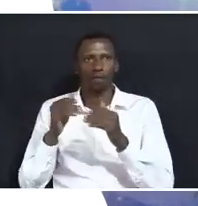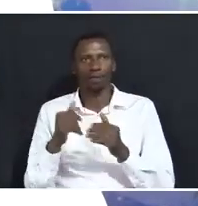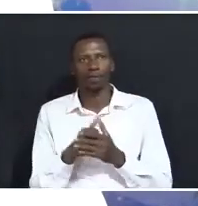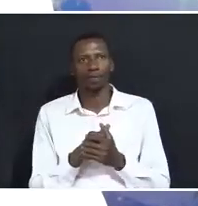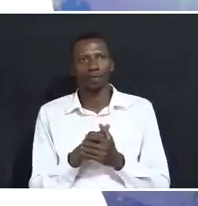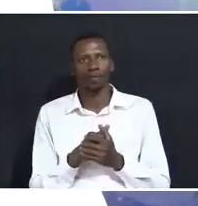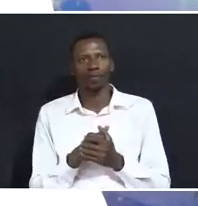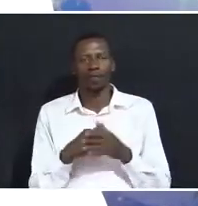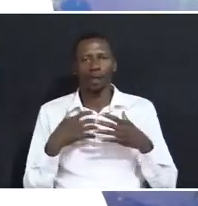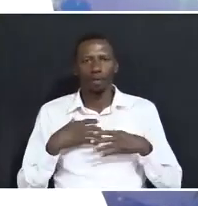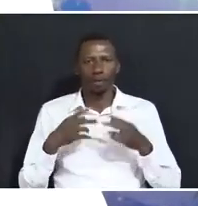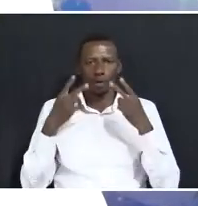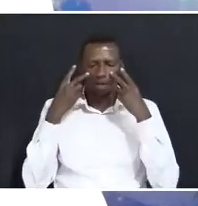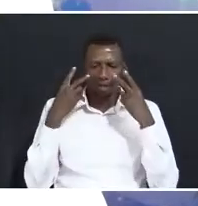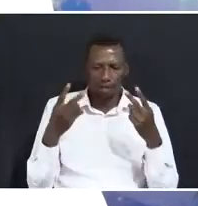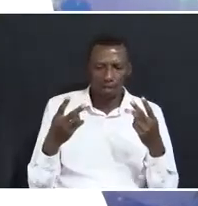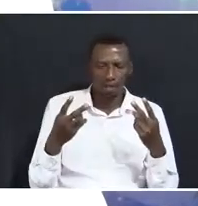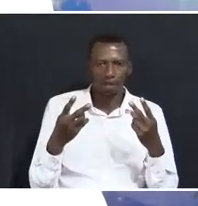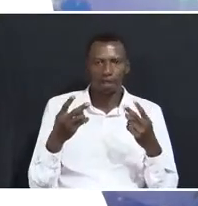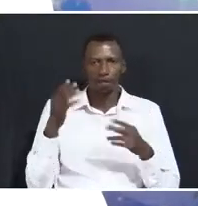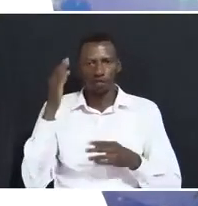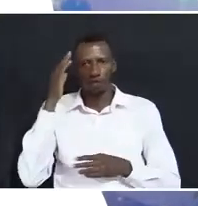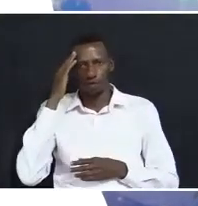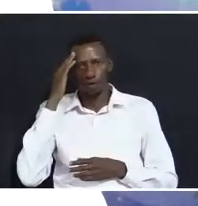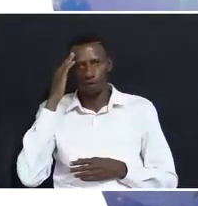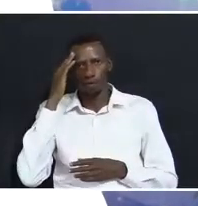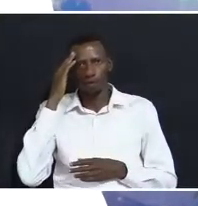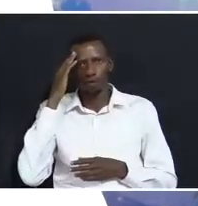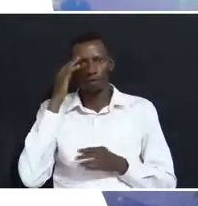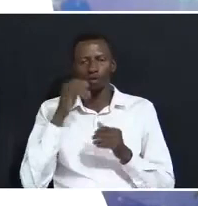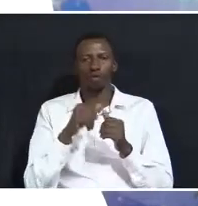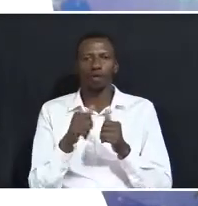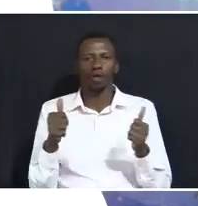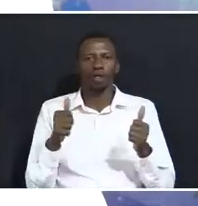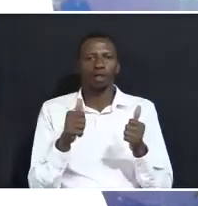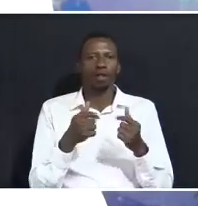identified and be seen, not in Nazareth.